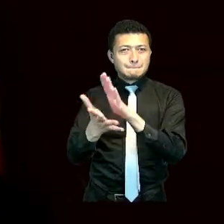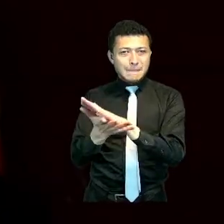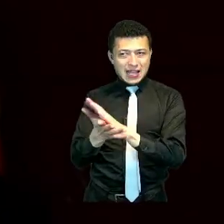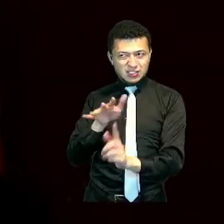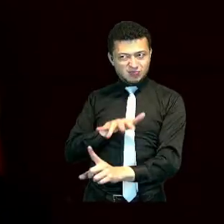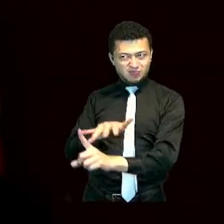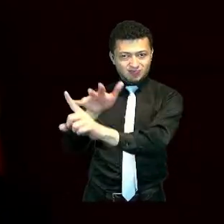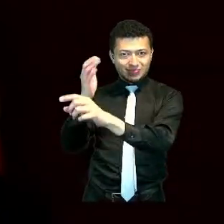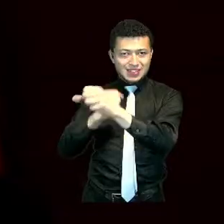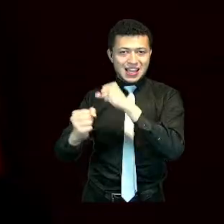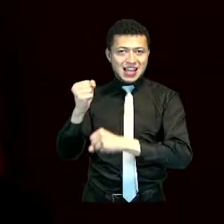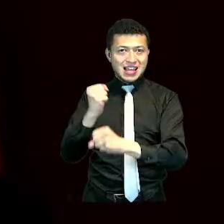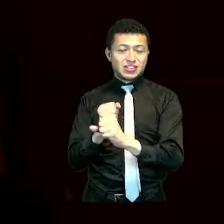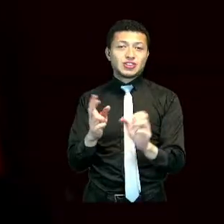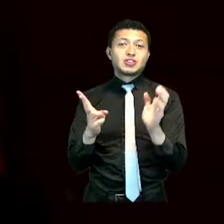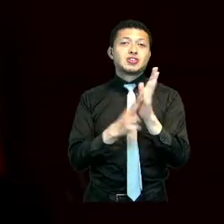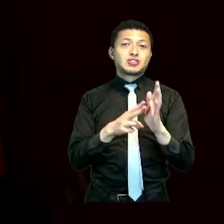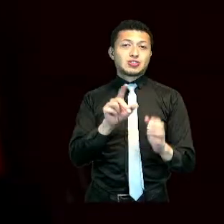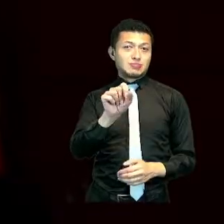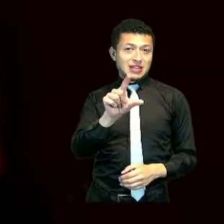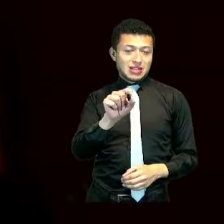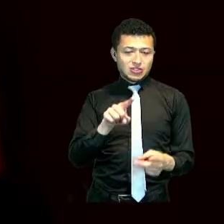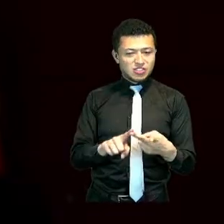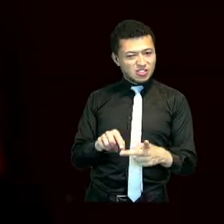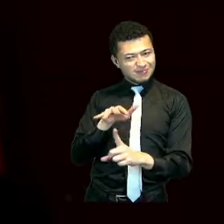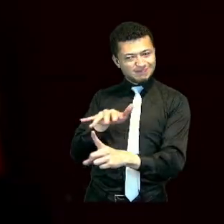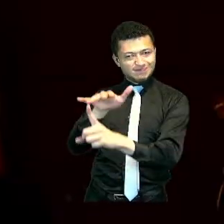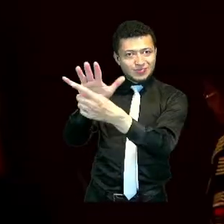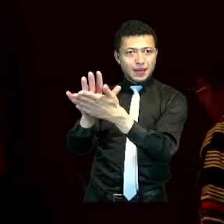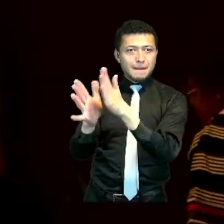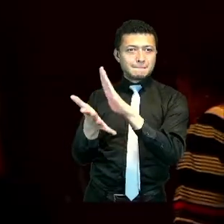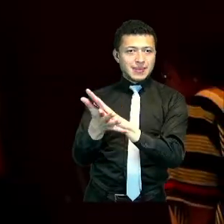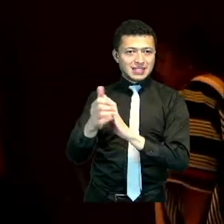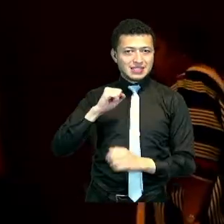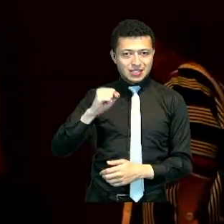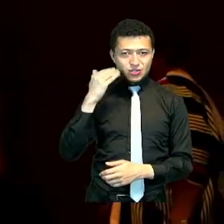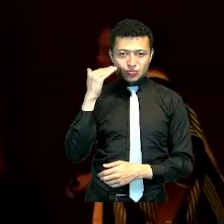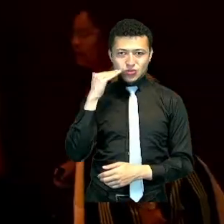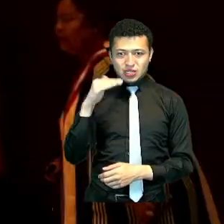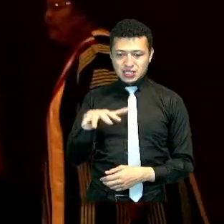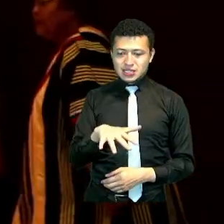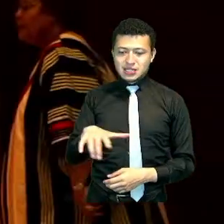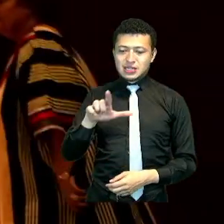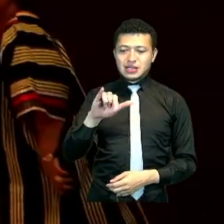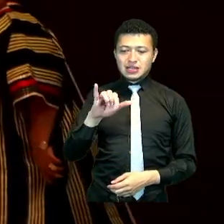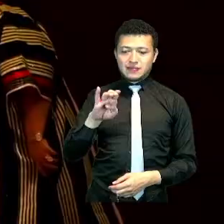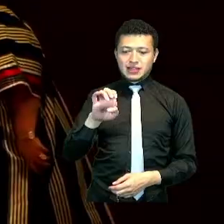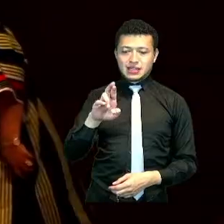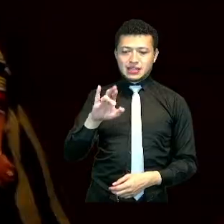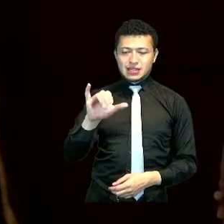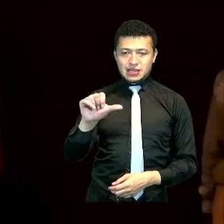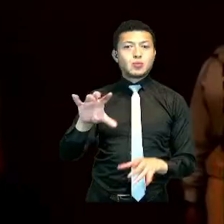2011 Nobel Peace Prize laureate, a peace activist and defender of women's rights in Liberia and across the